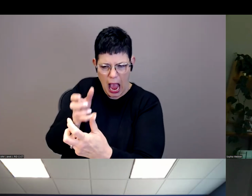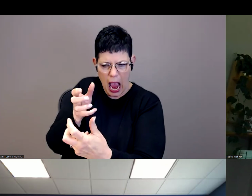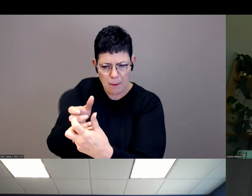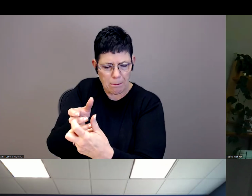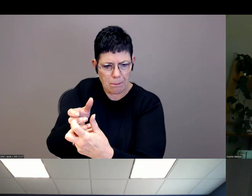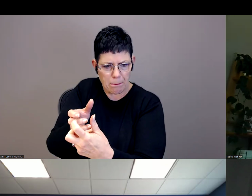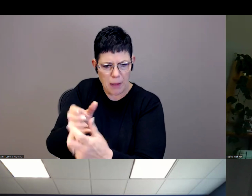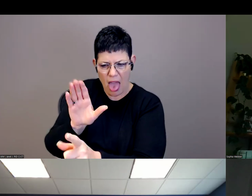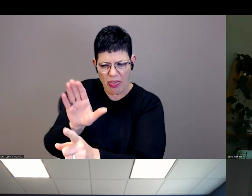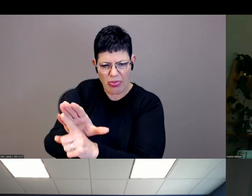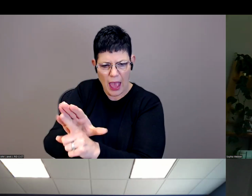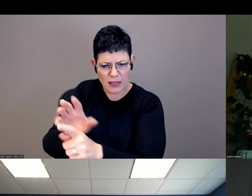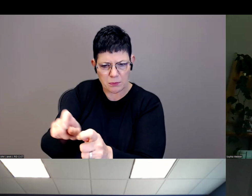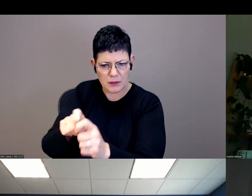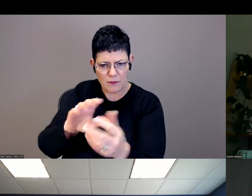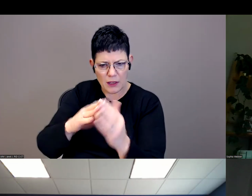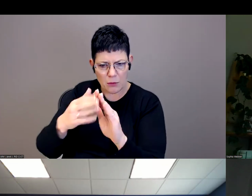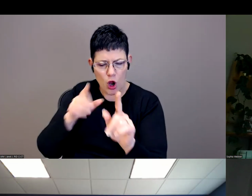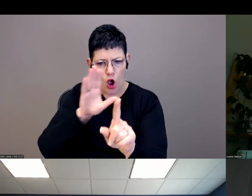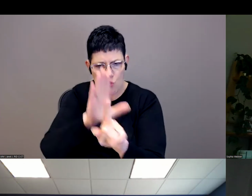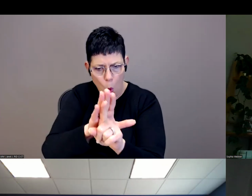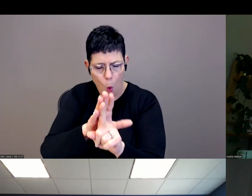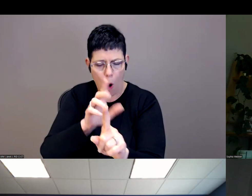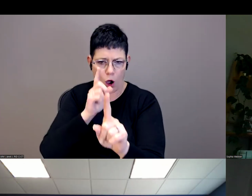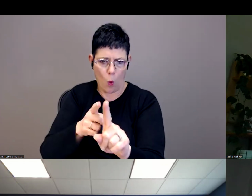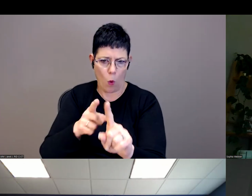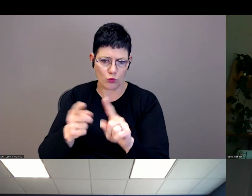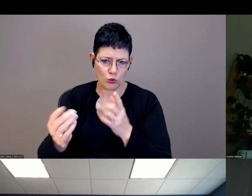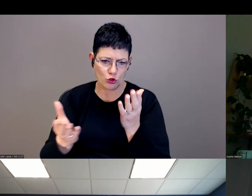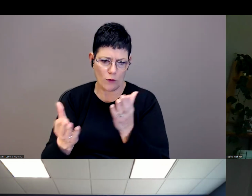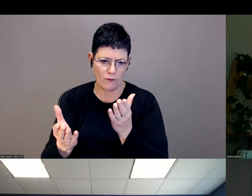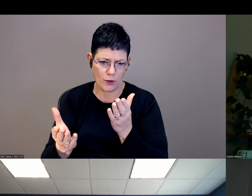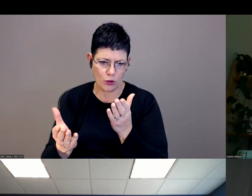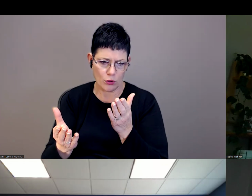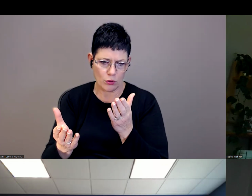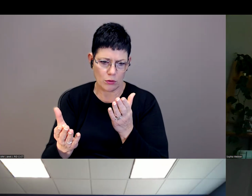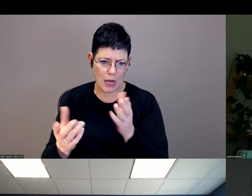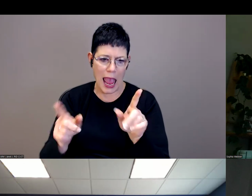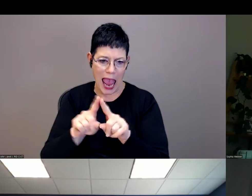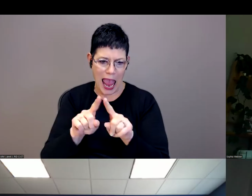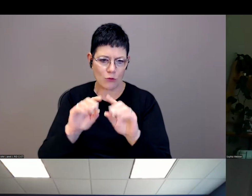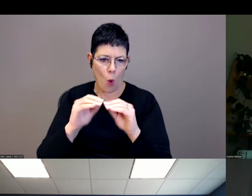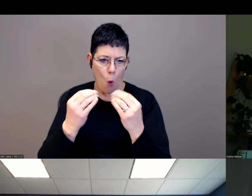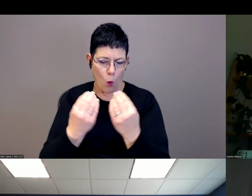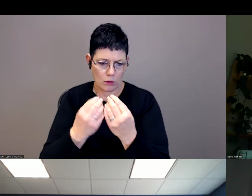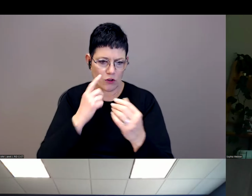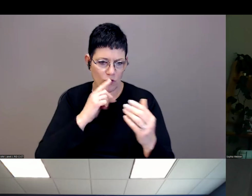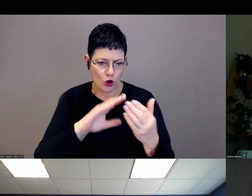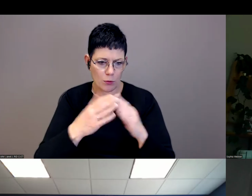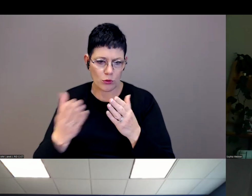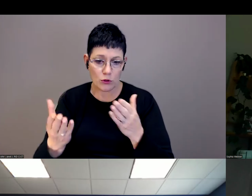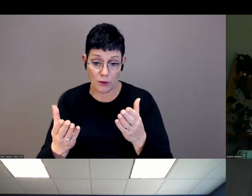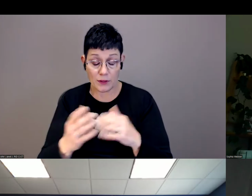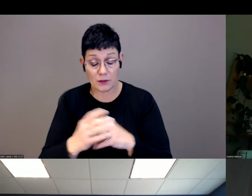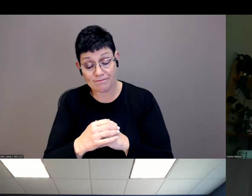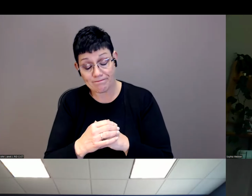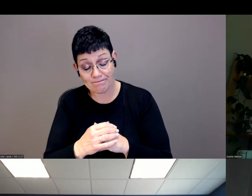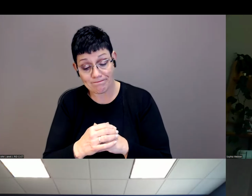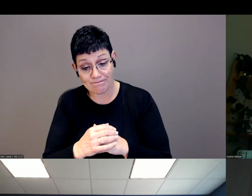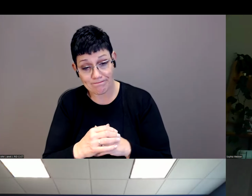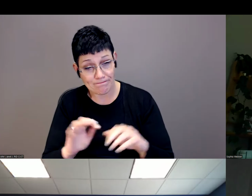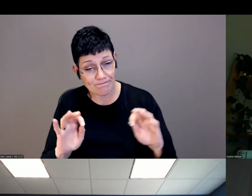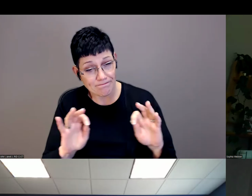the needs of the community you're trying to engage as a community-based organization. I think that's really important,